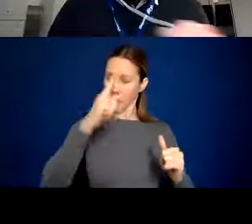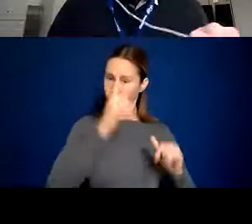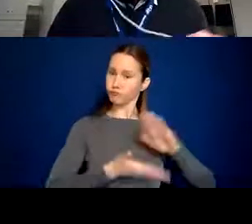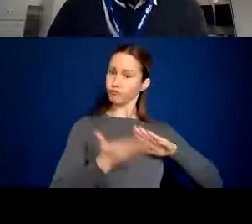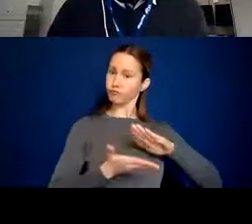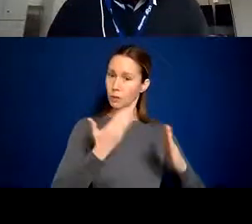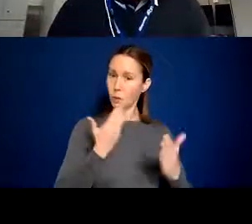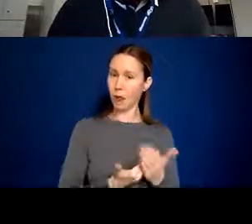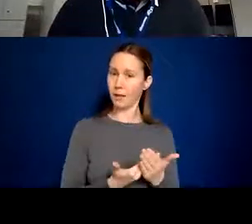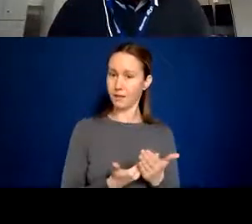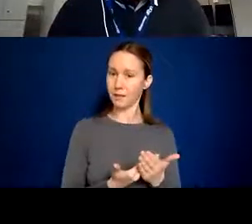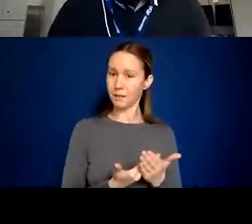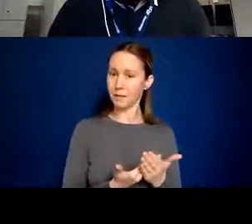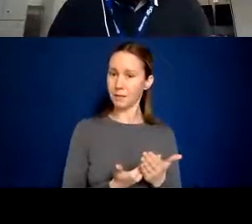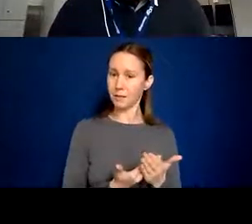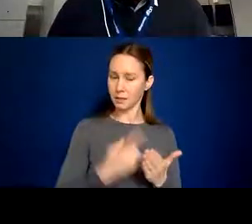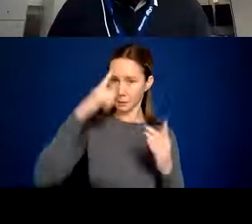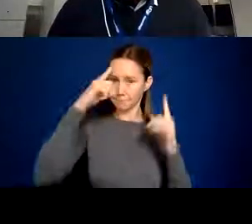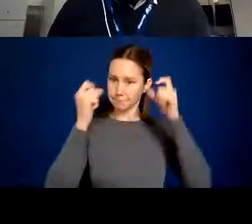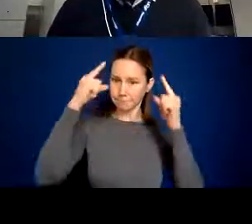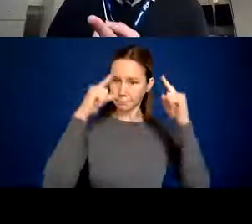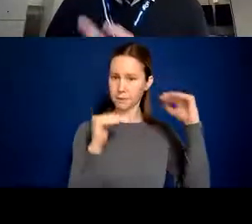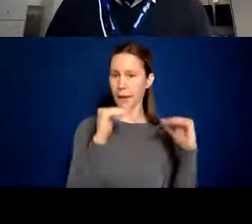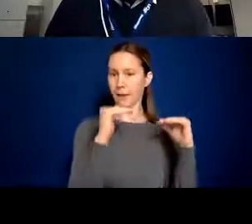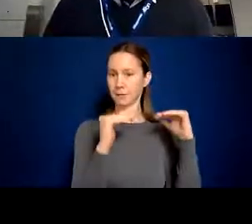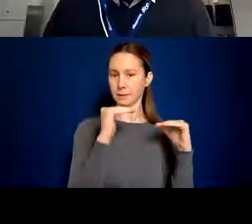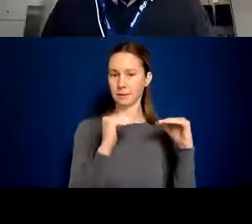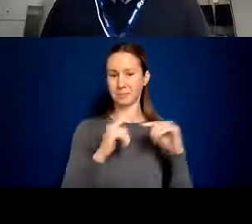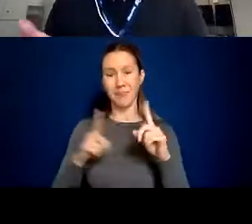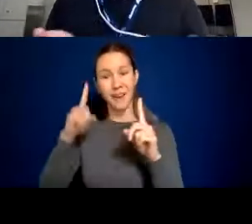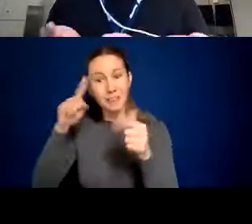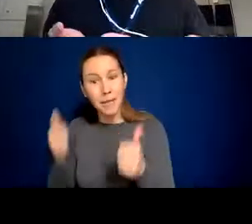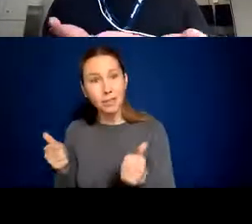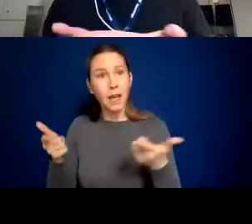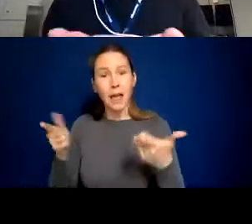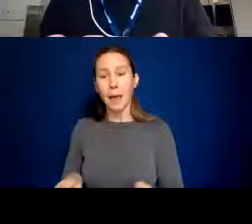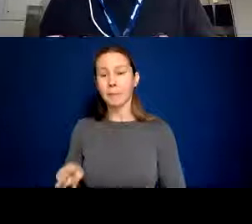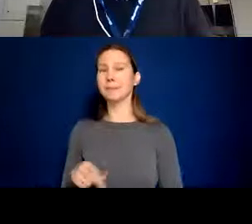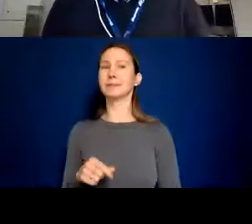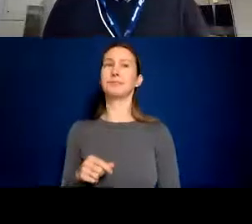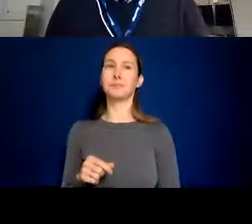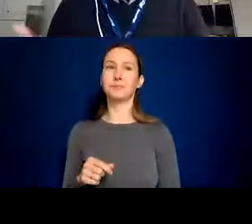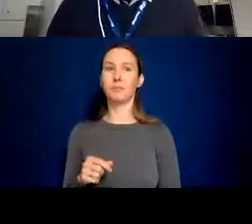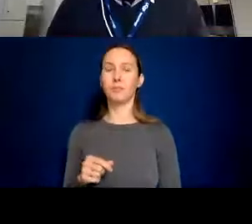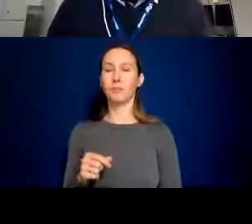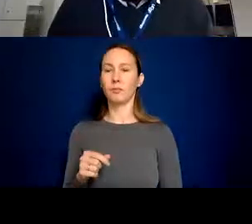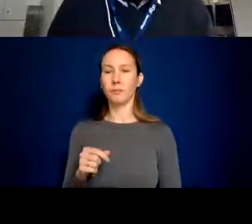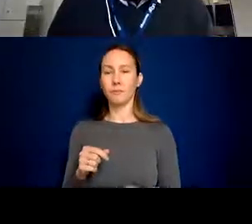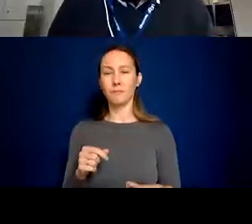The balance of cognition is going to remain. But in dementia, this is what happens. Your